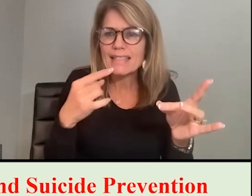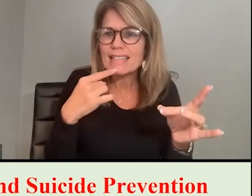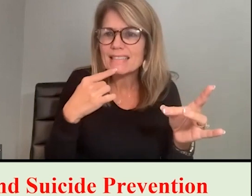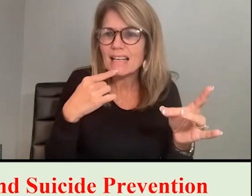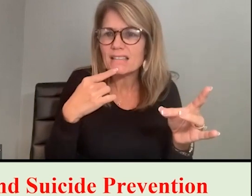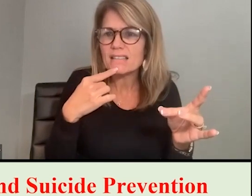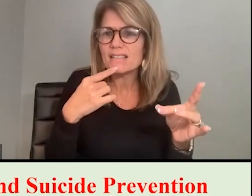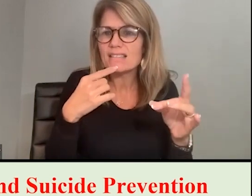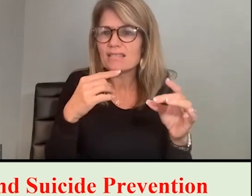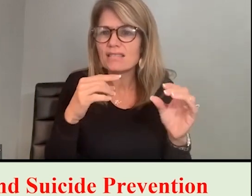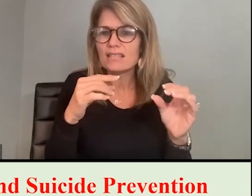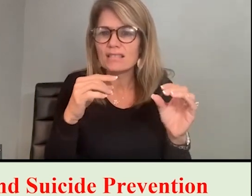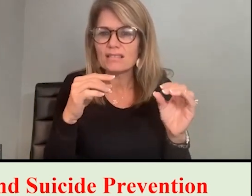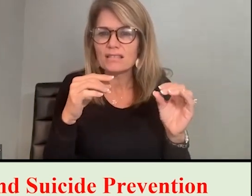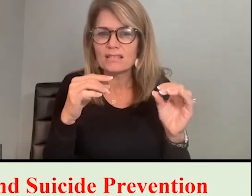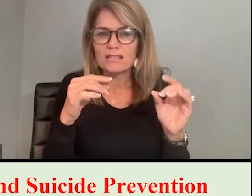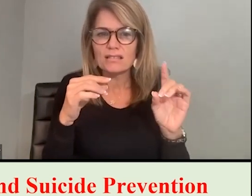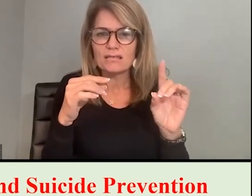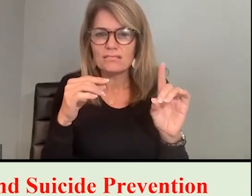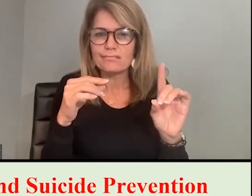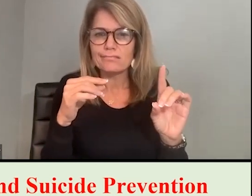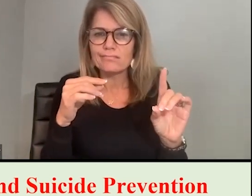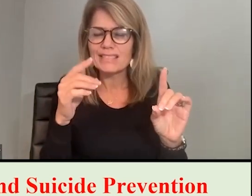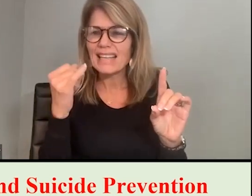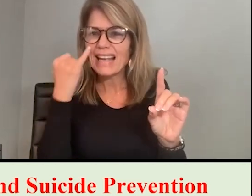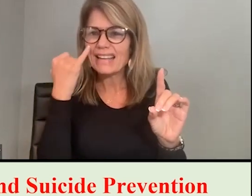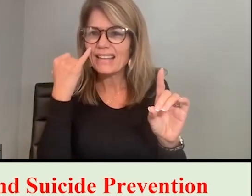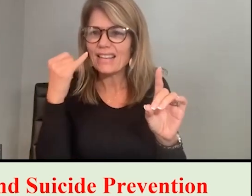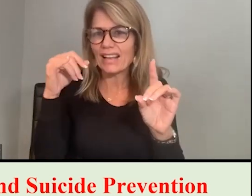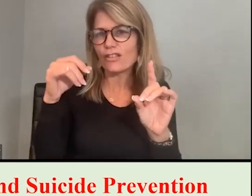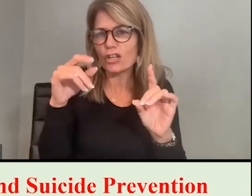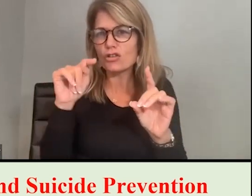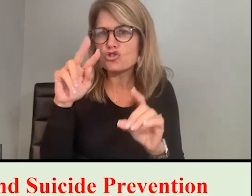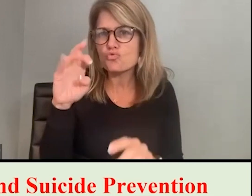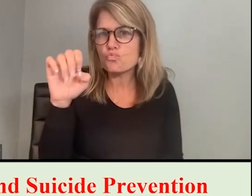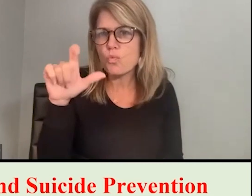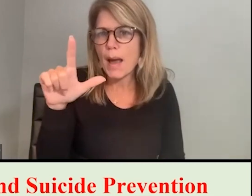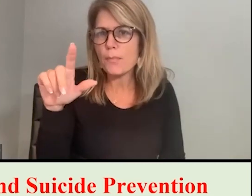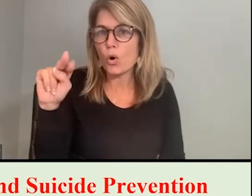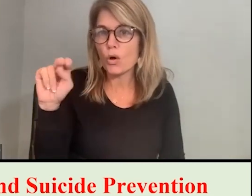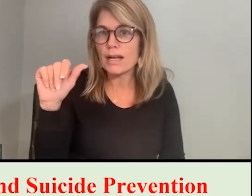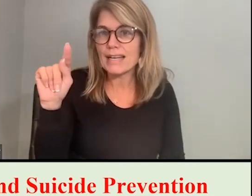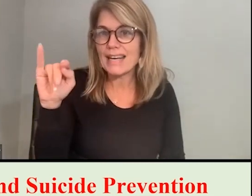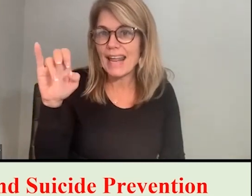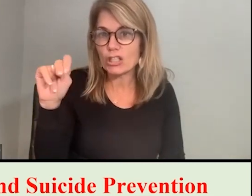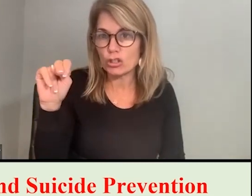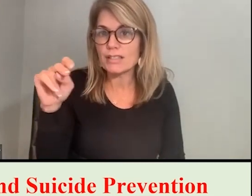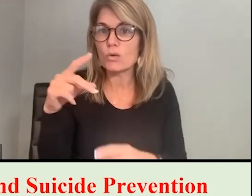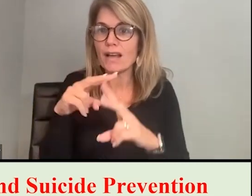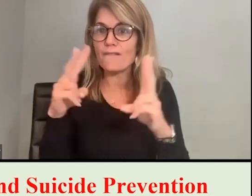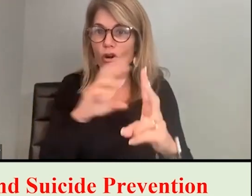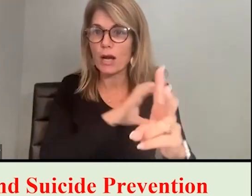nothing about us without us. You know, and in the case of the tribal nations, it really was powerfully placed in a very